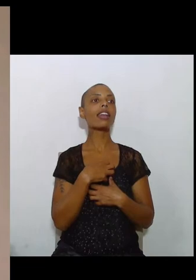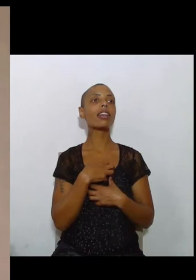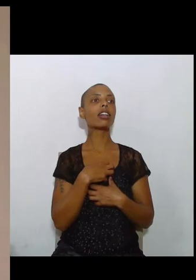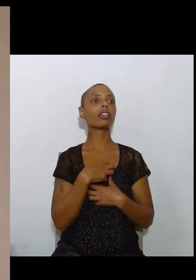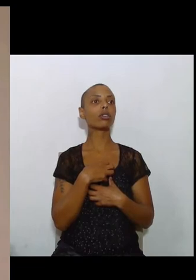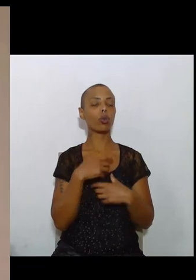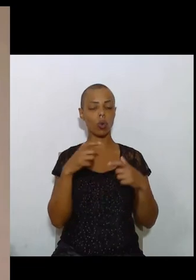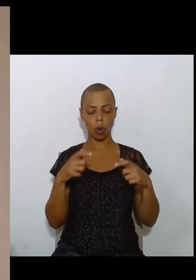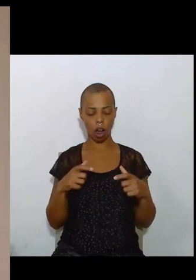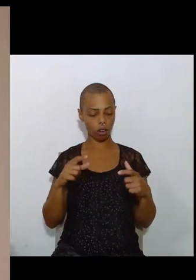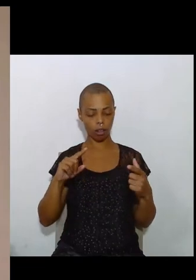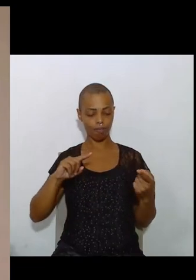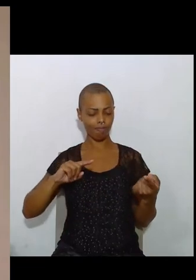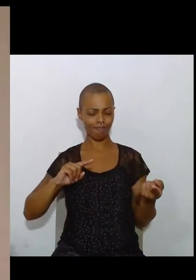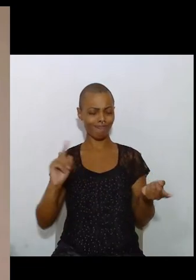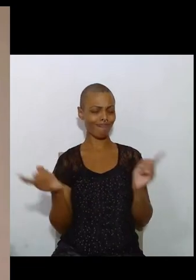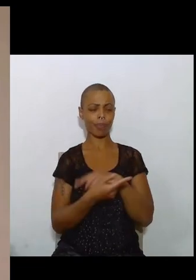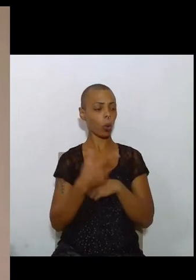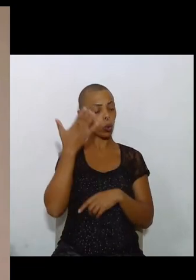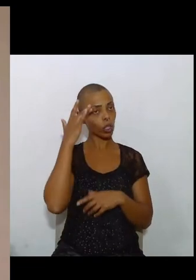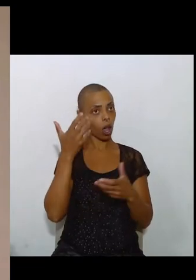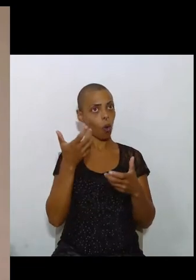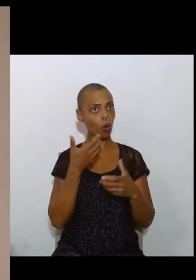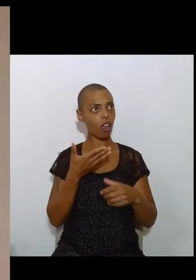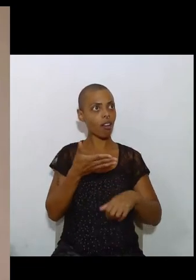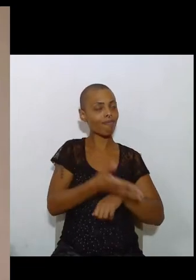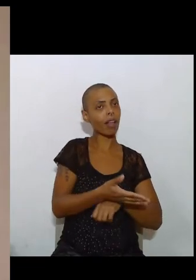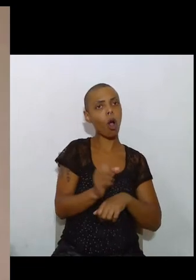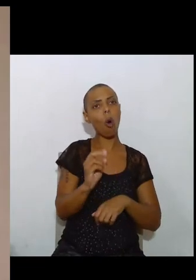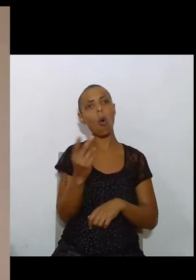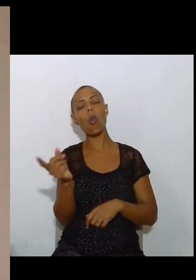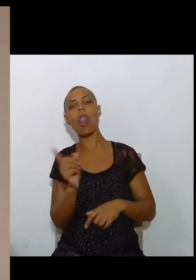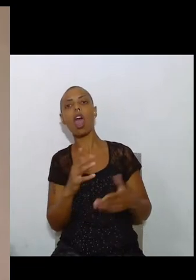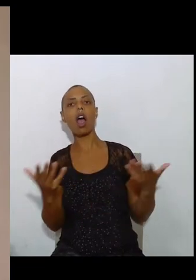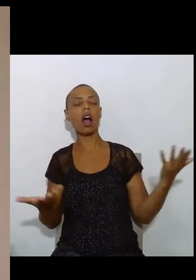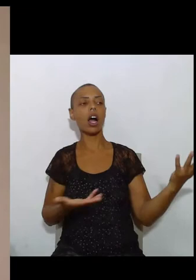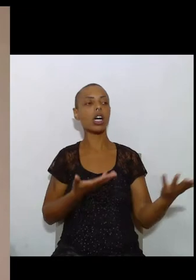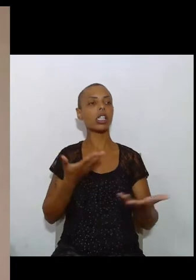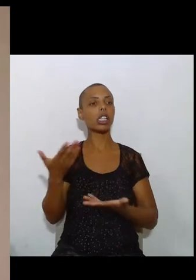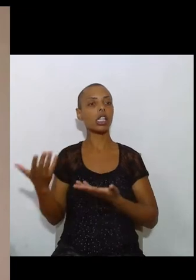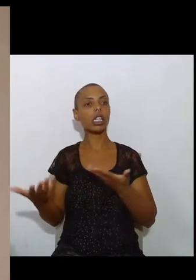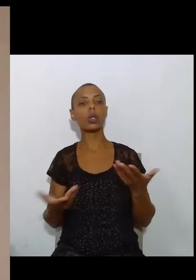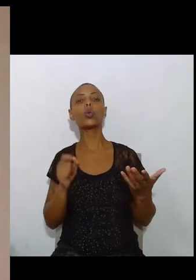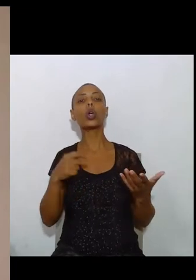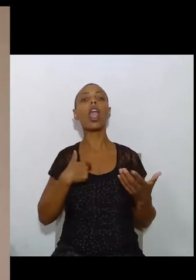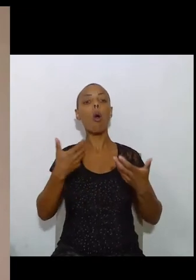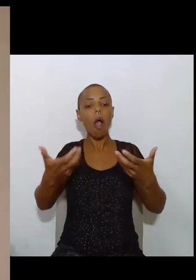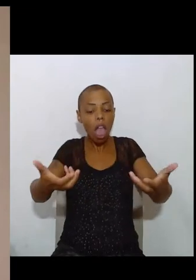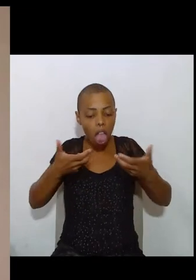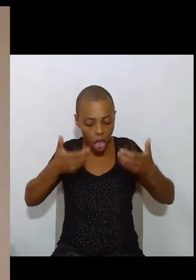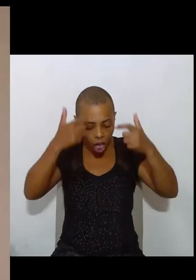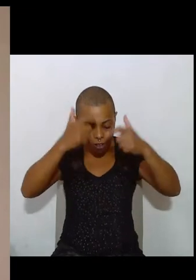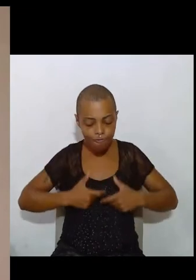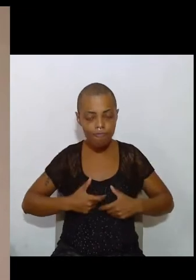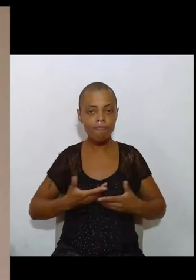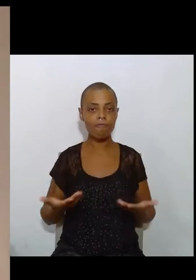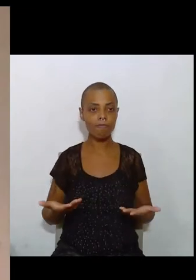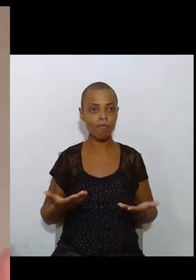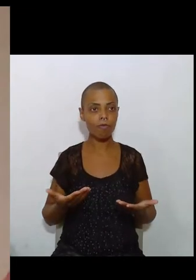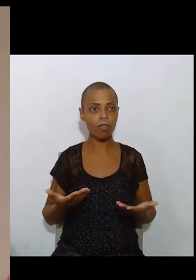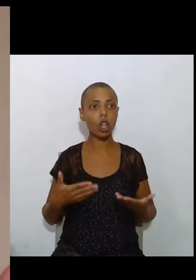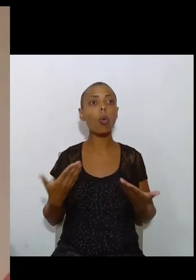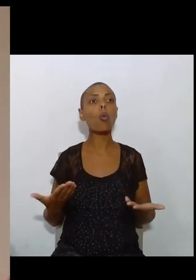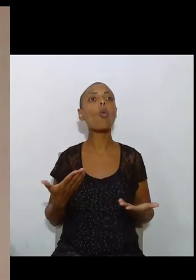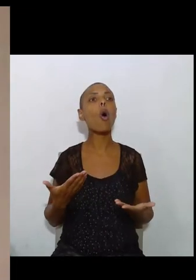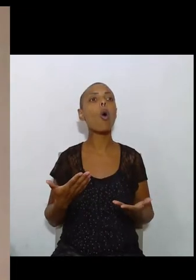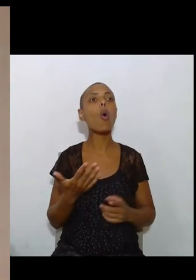what happened is that I felt that I was in a con contradictory space and I didn't quite know if I wanted to be a part of that or